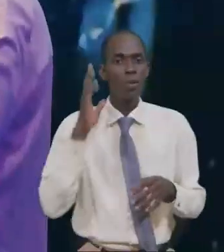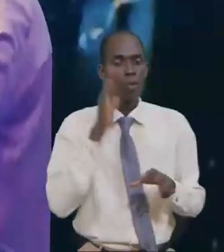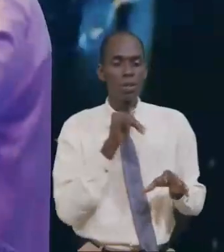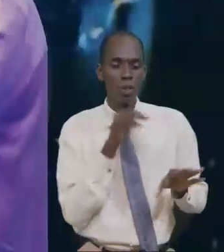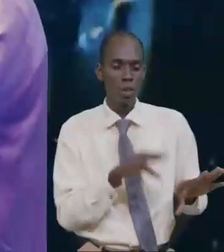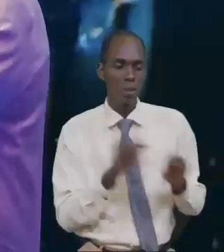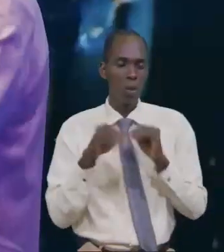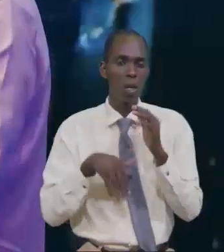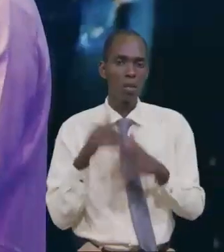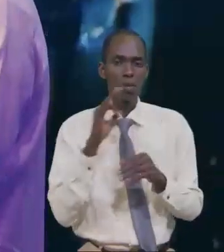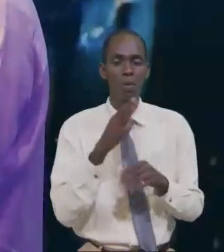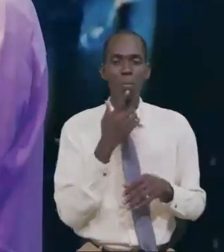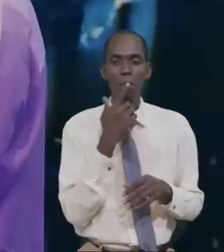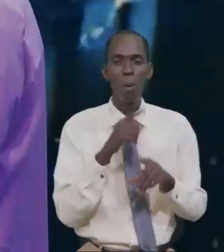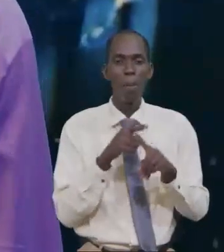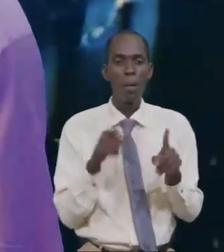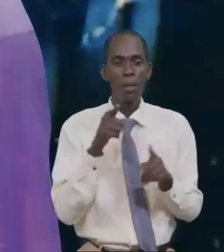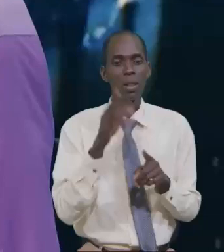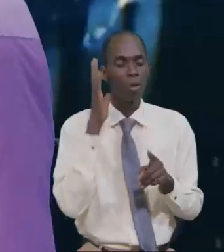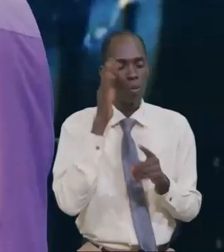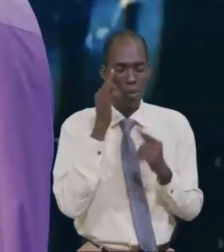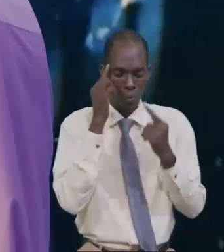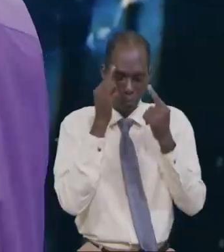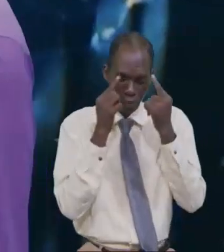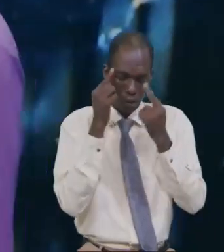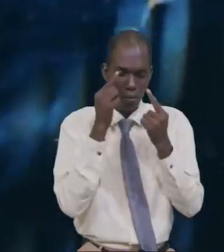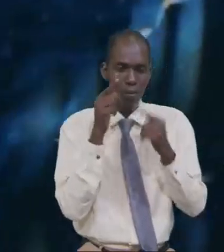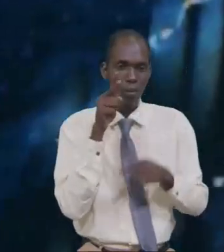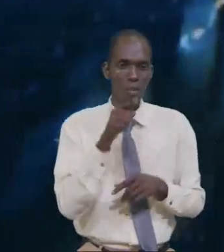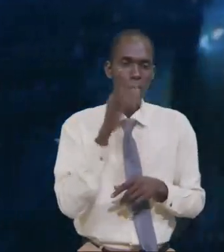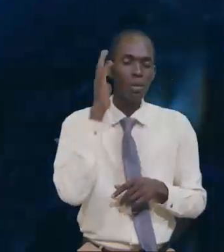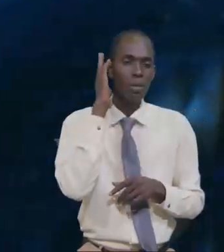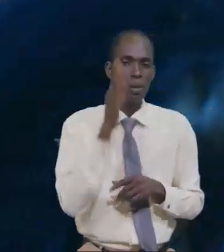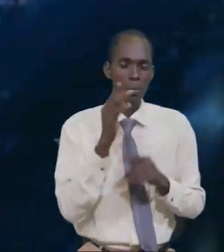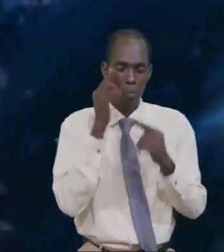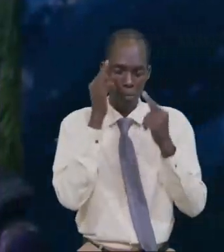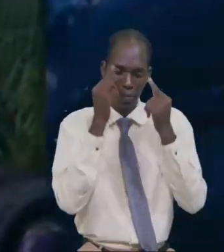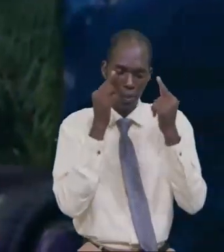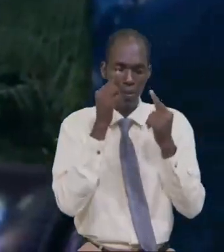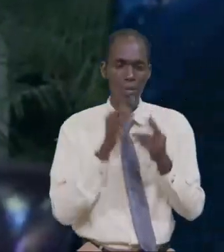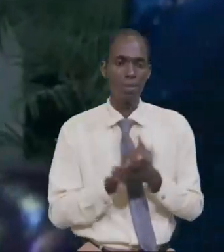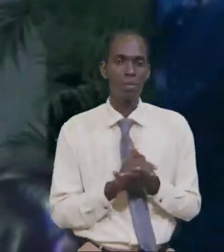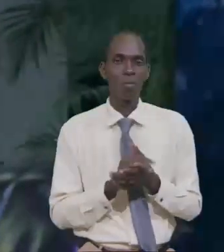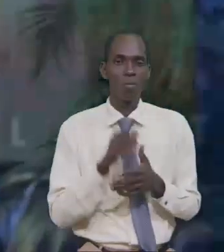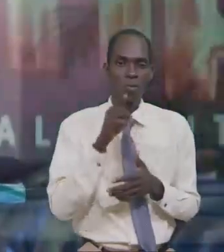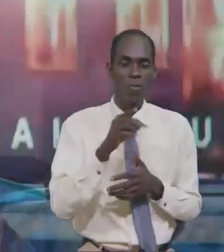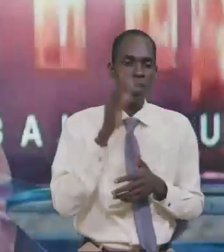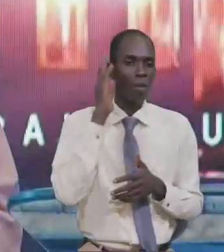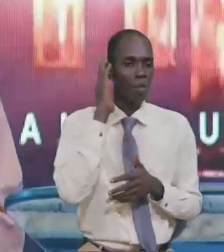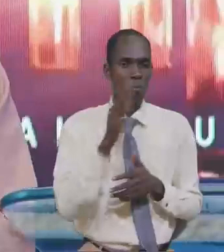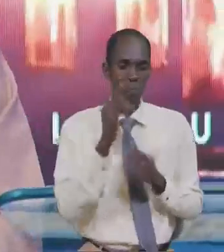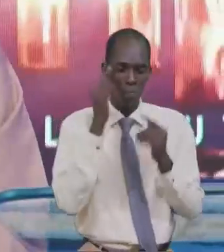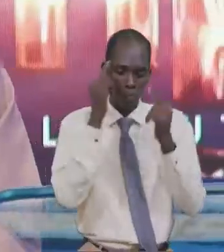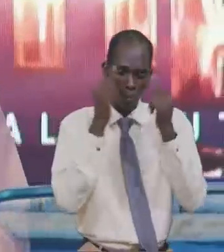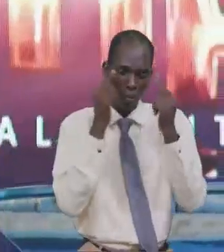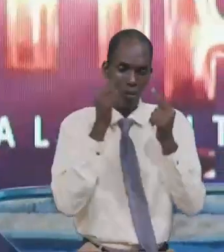meditate. Thou shalt meditate. You know, the problem I discovered long ago in my past